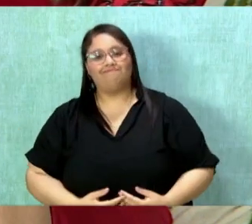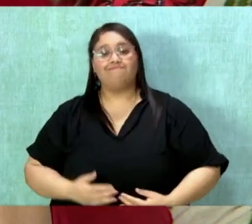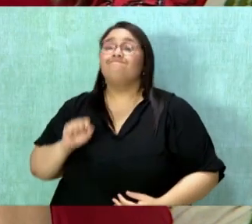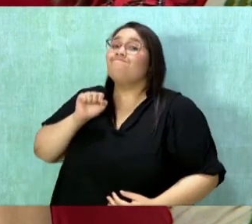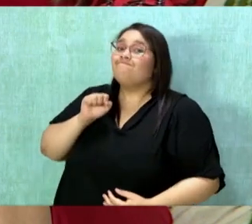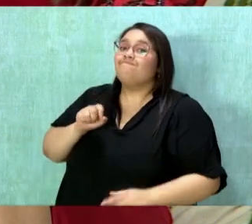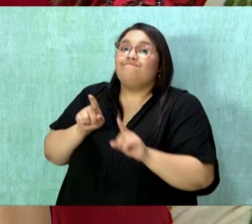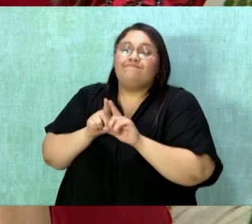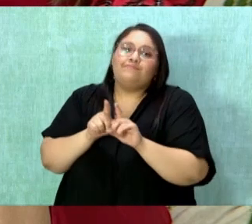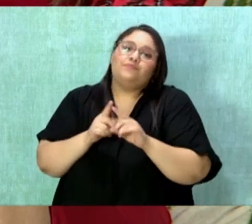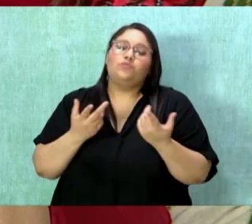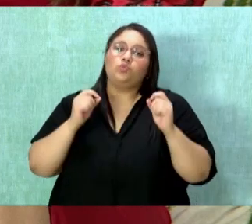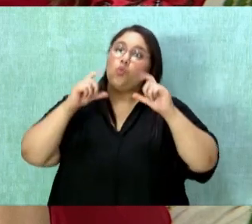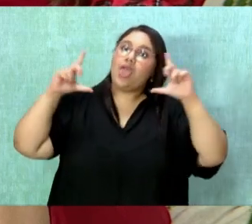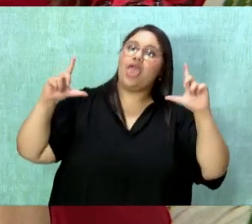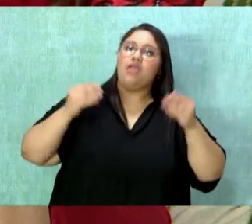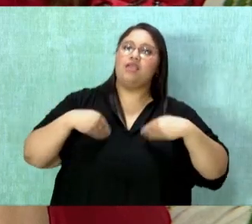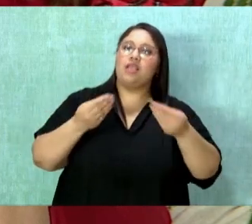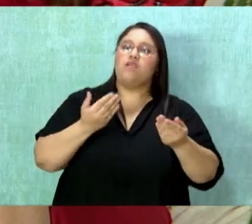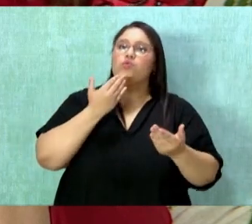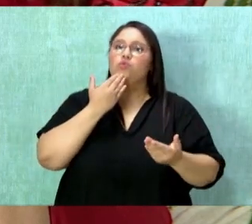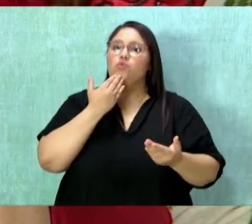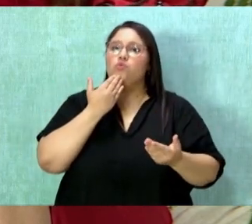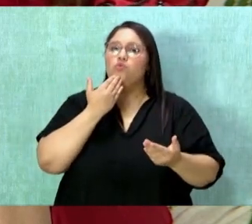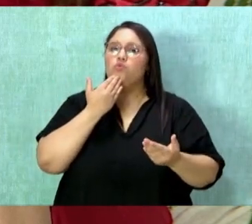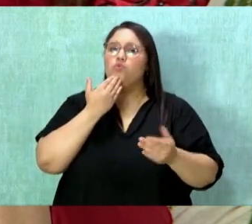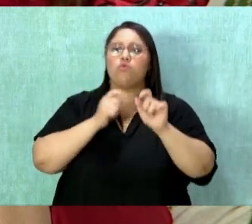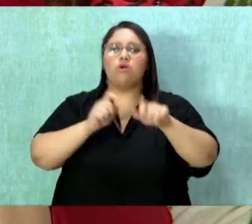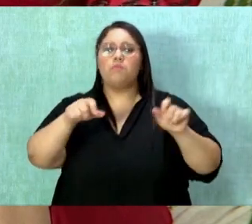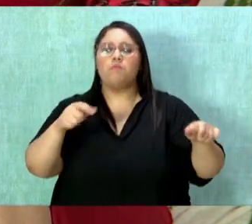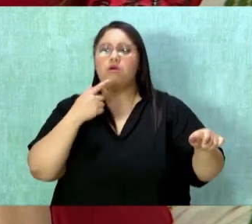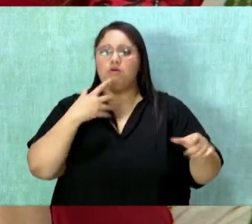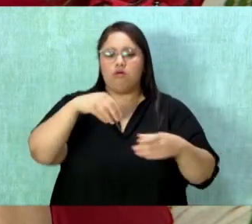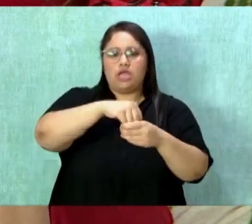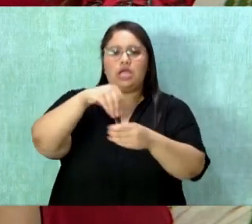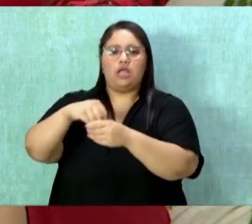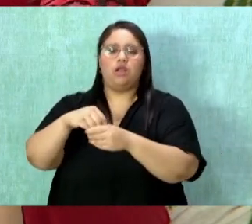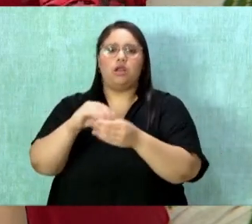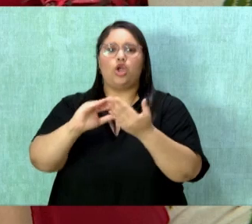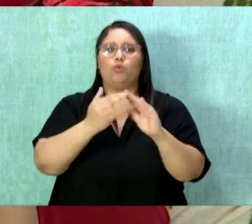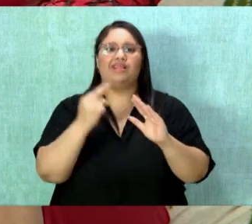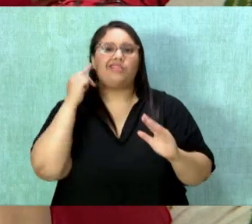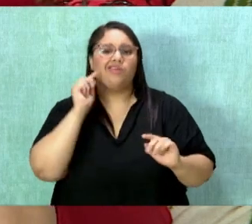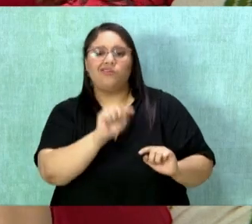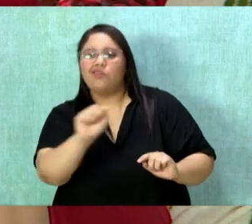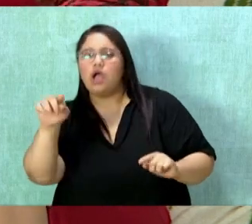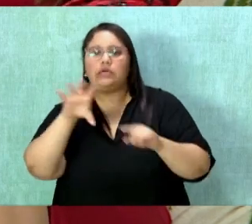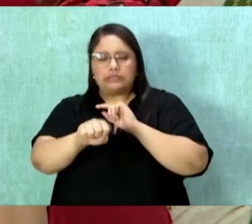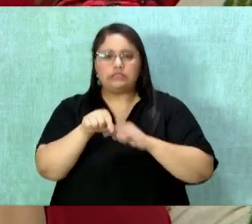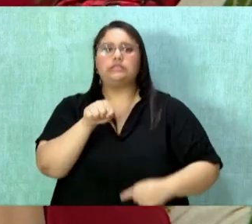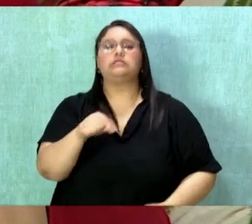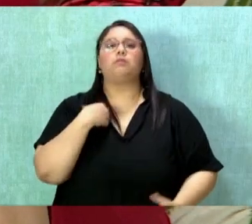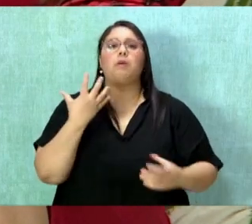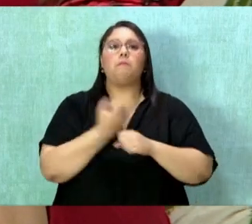well as bringing awareness to the nuances. Yes. That also lies within the deaf community, because something I've realized as